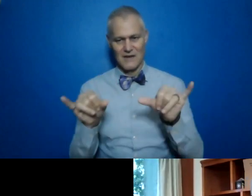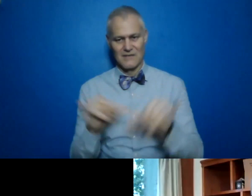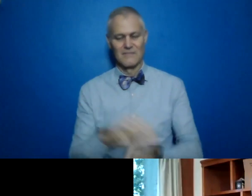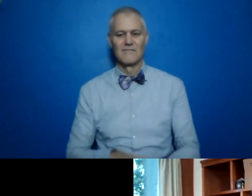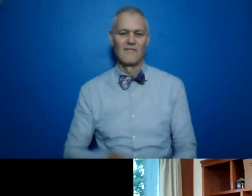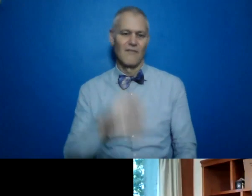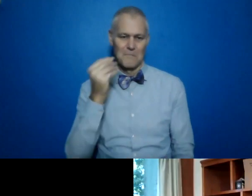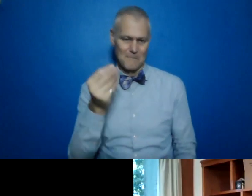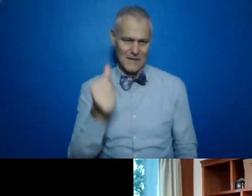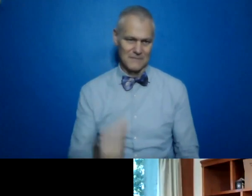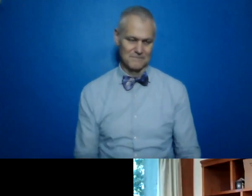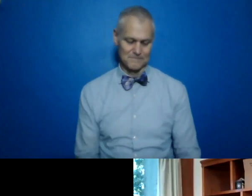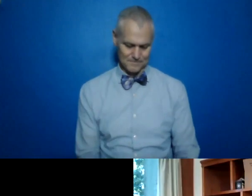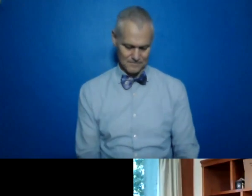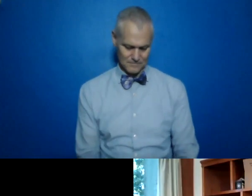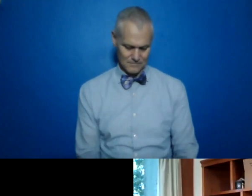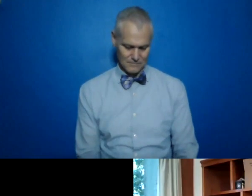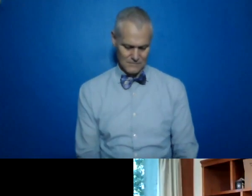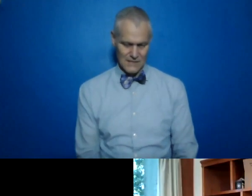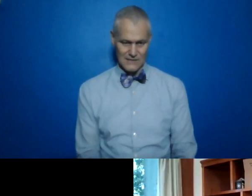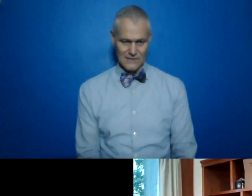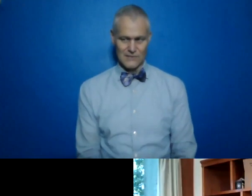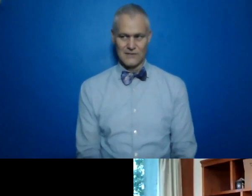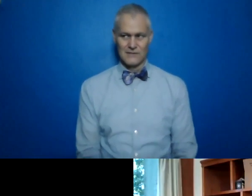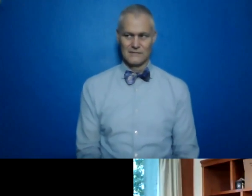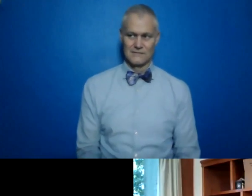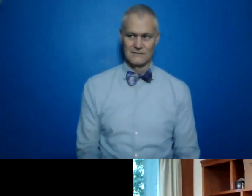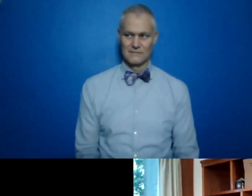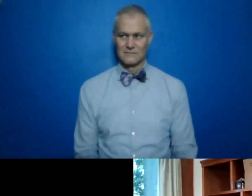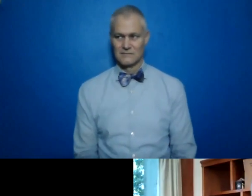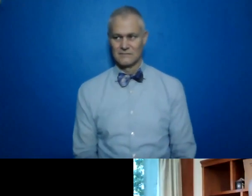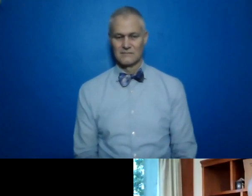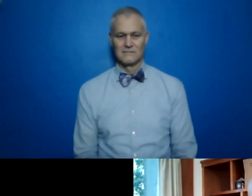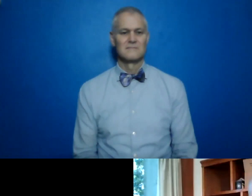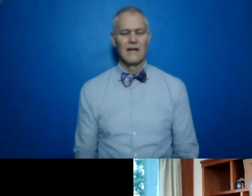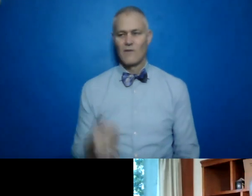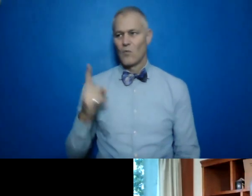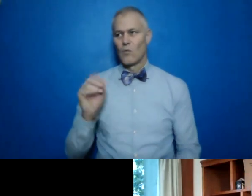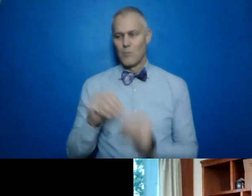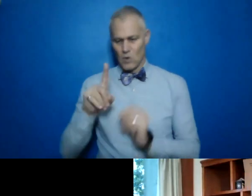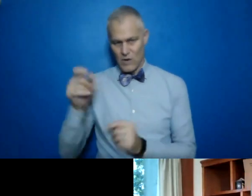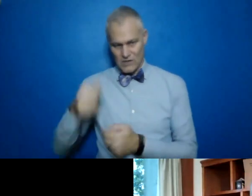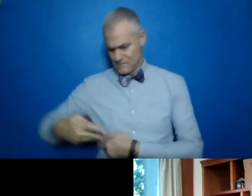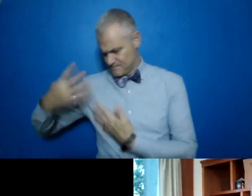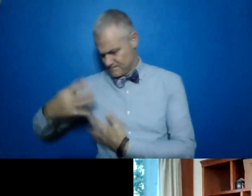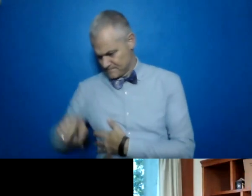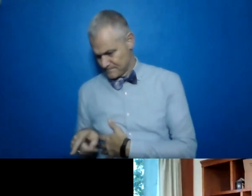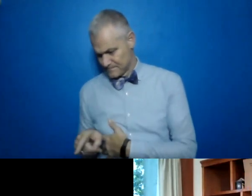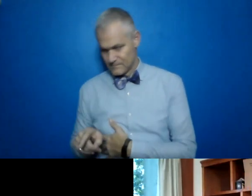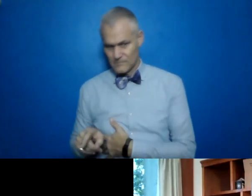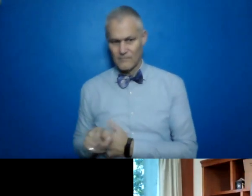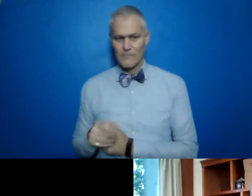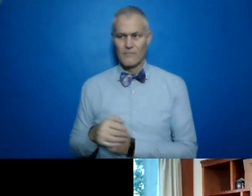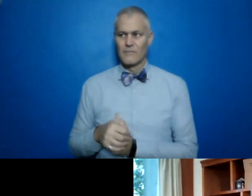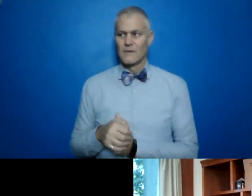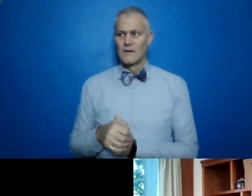Yeah. So I'm going to turn to one of our questions from the audience who asks, so we do have a number